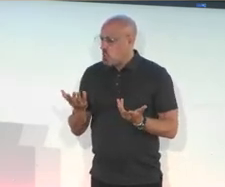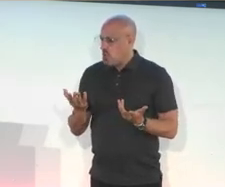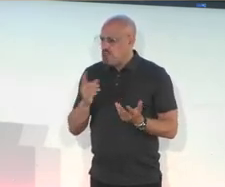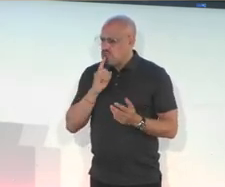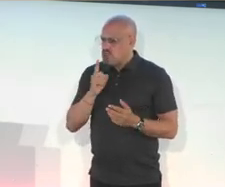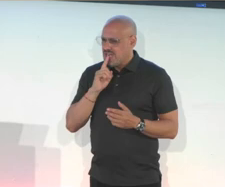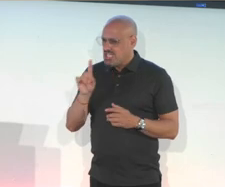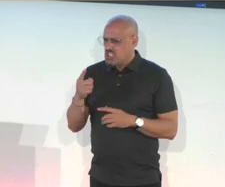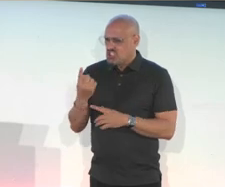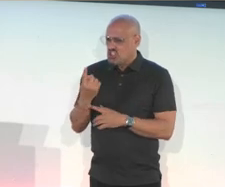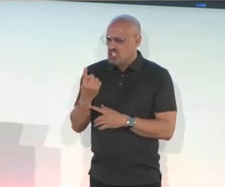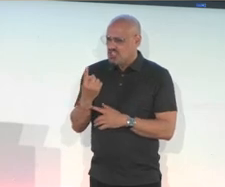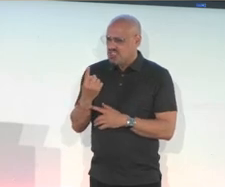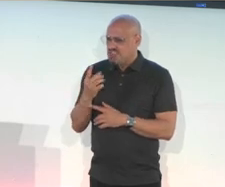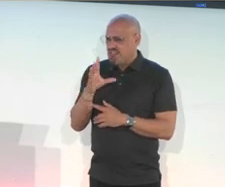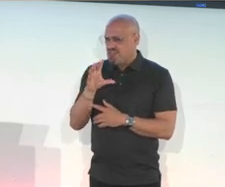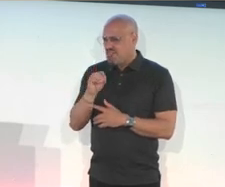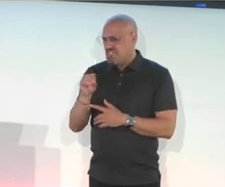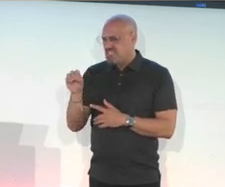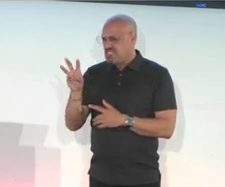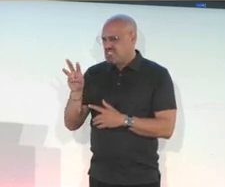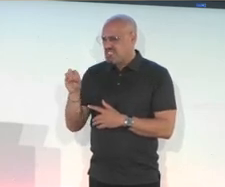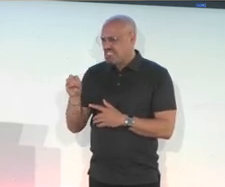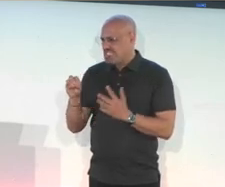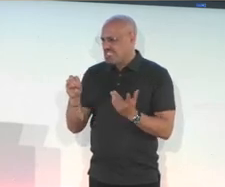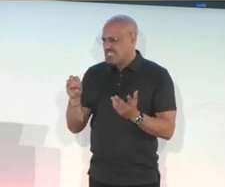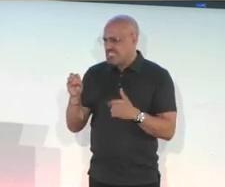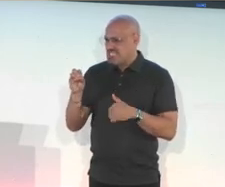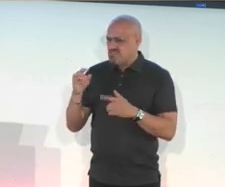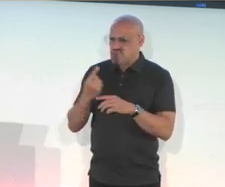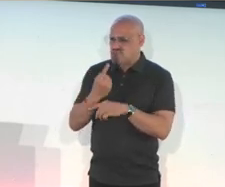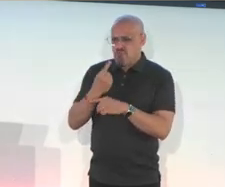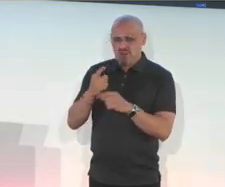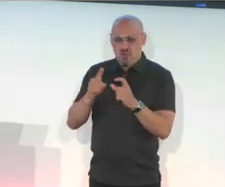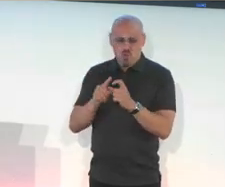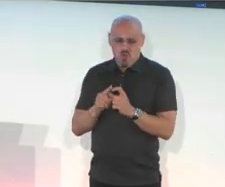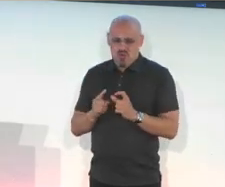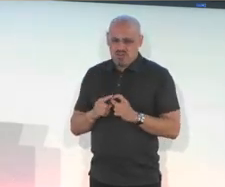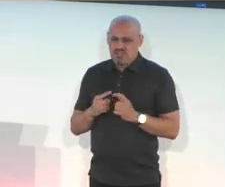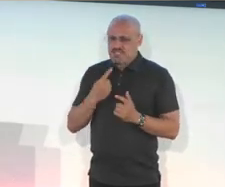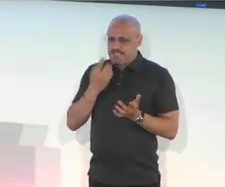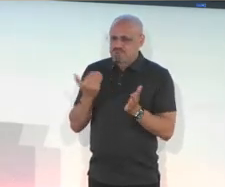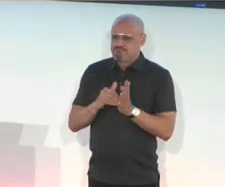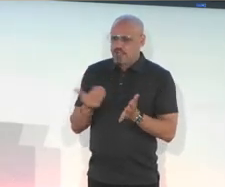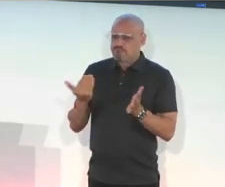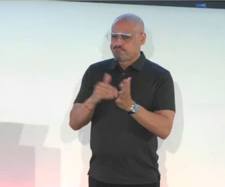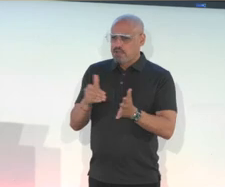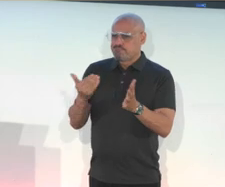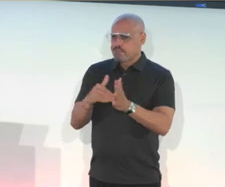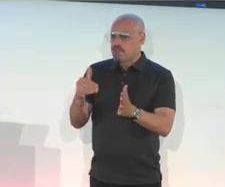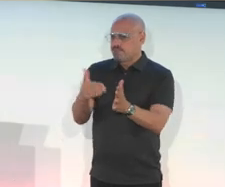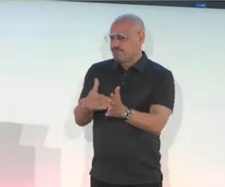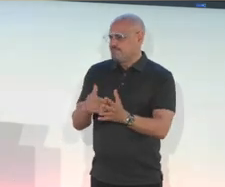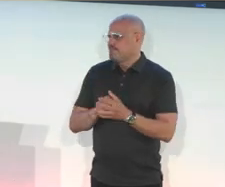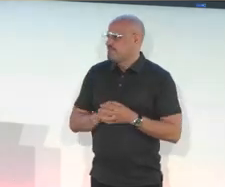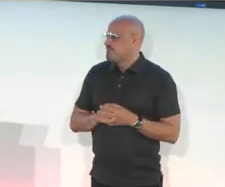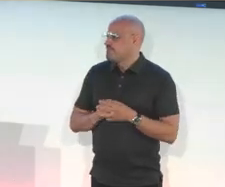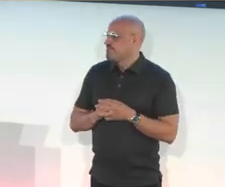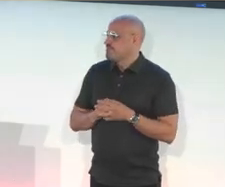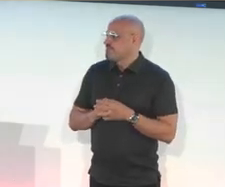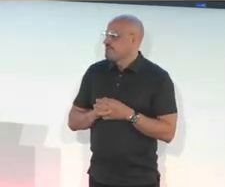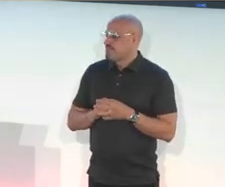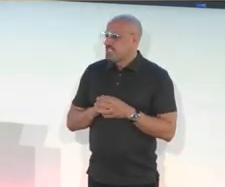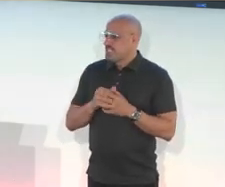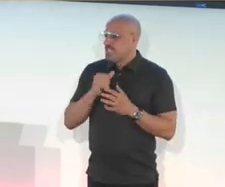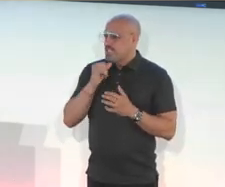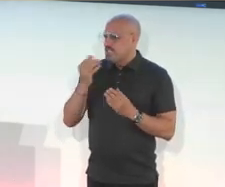Really, it's just 50, 60 regular words that are being repeated over and over again. And it's